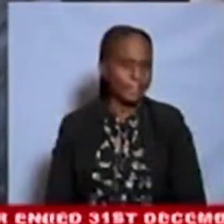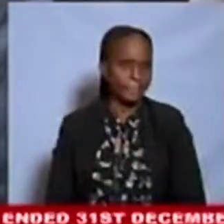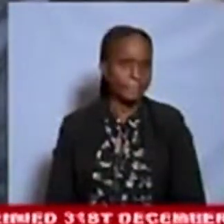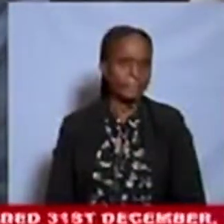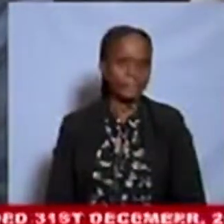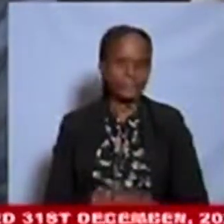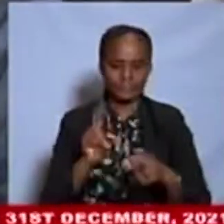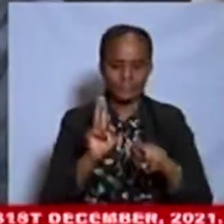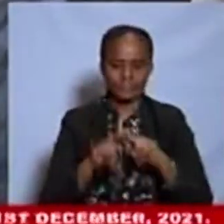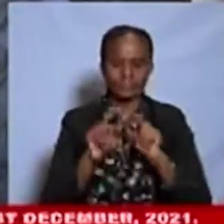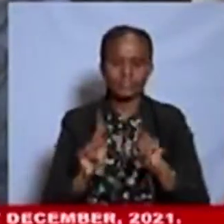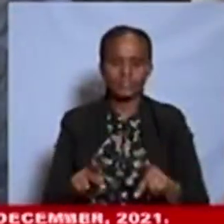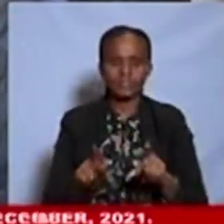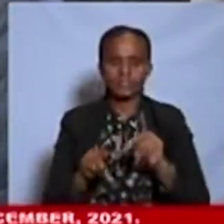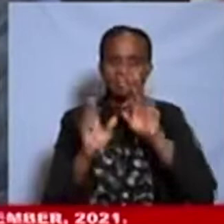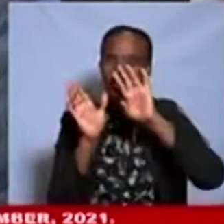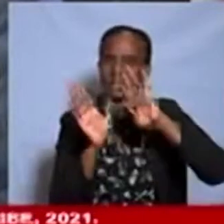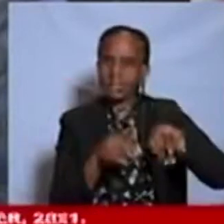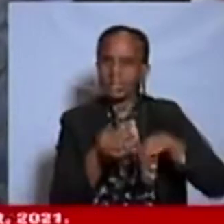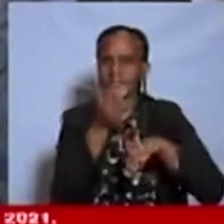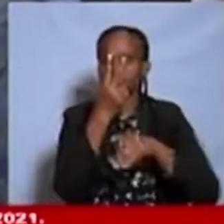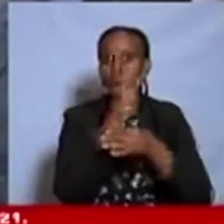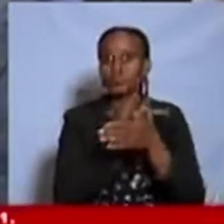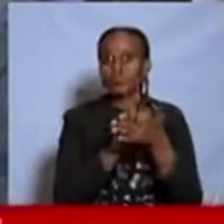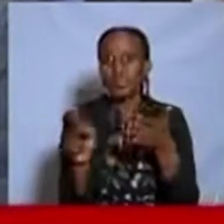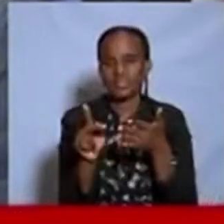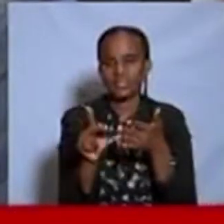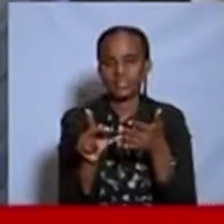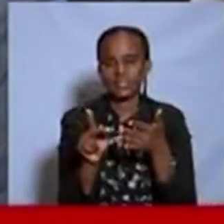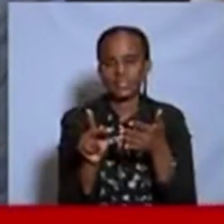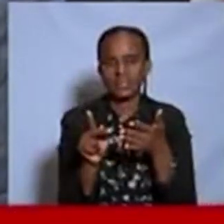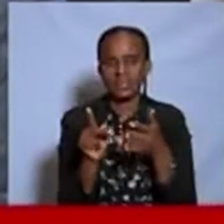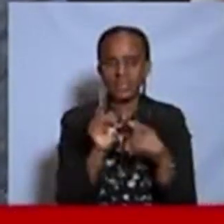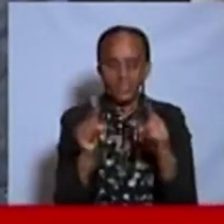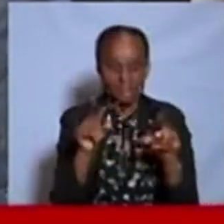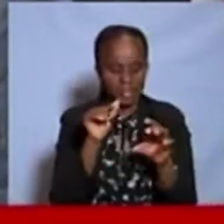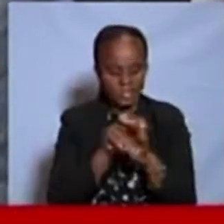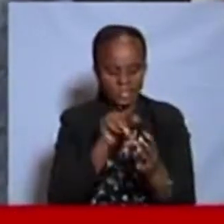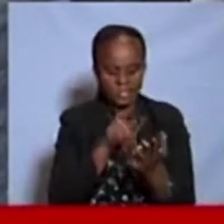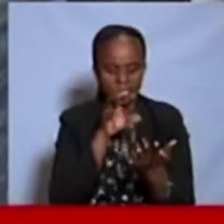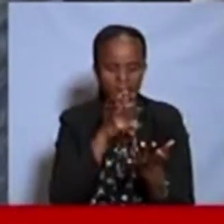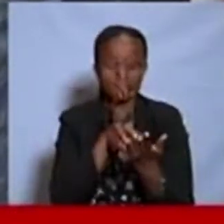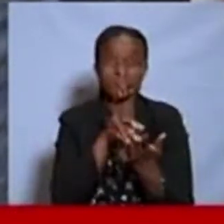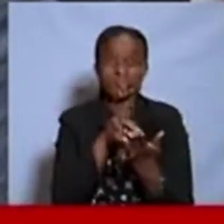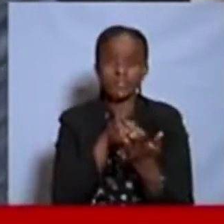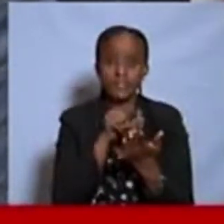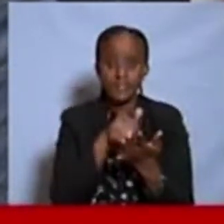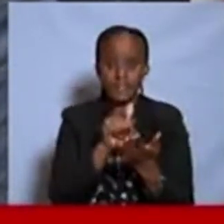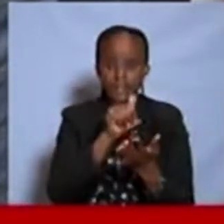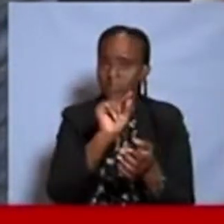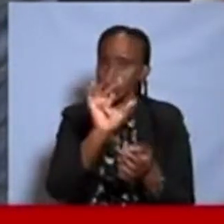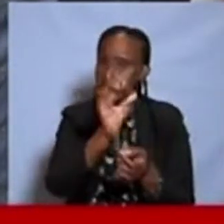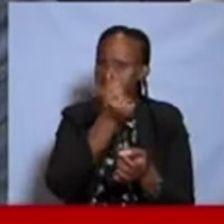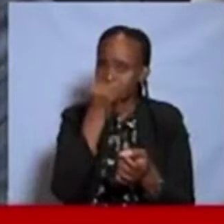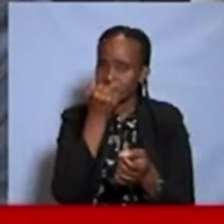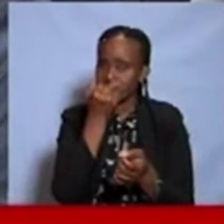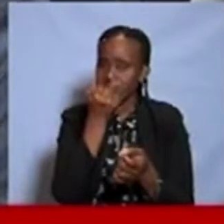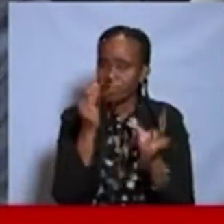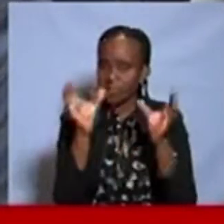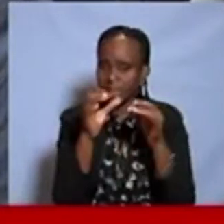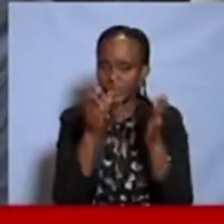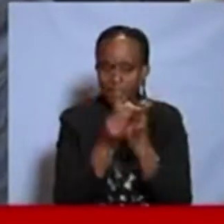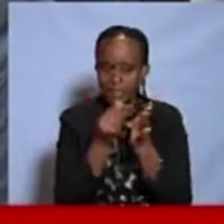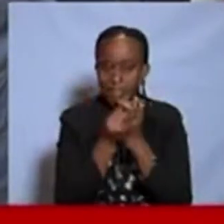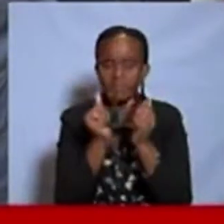Thank you, Chair. He was away for 2 weeks, but in this matter is that he got council money